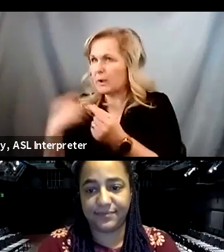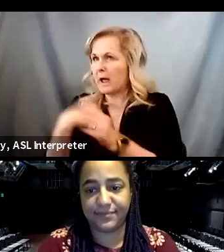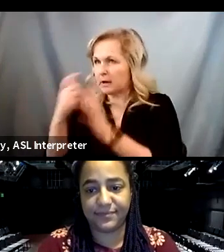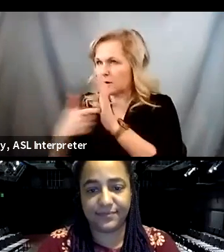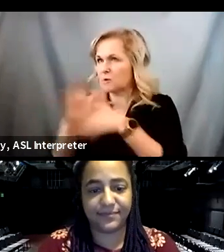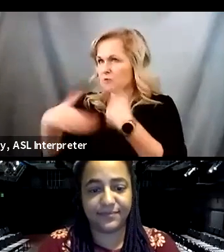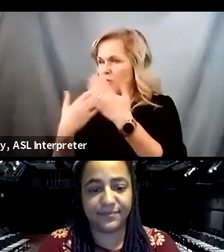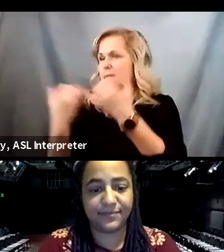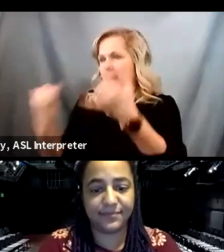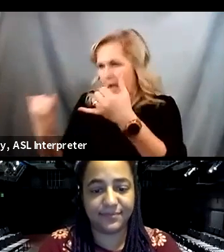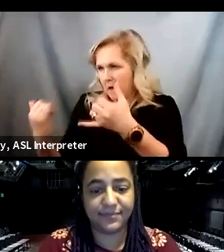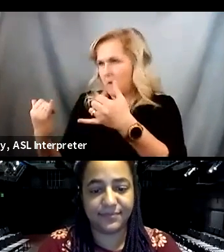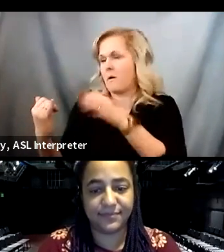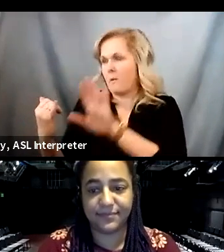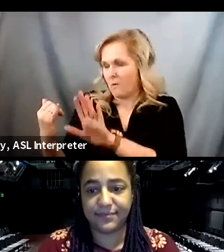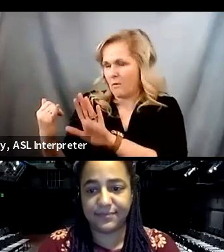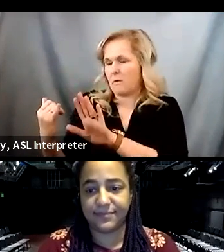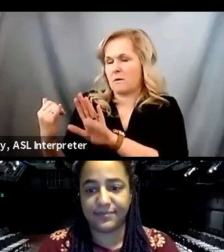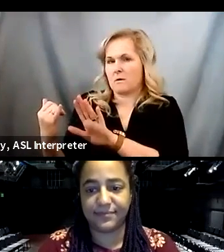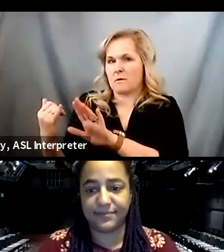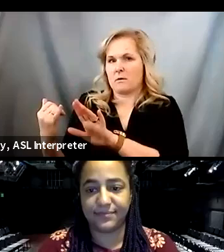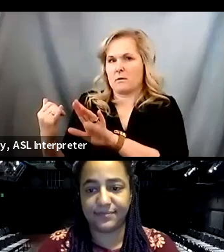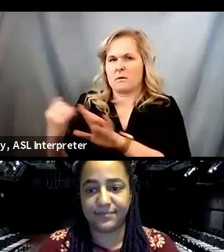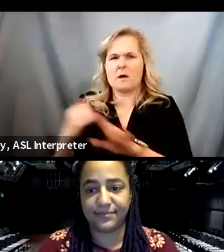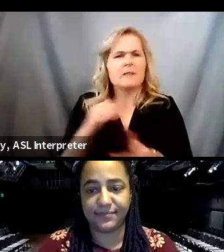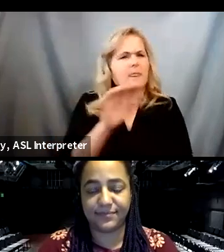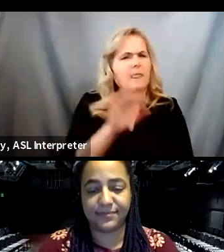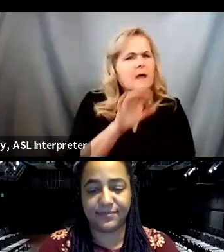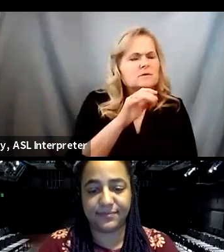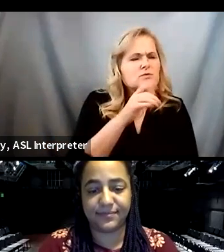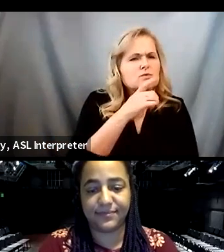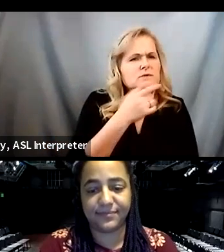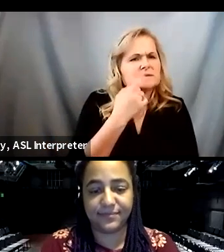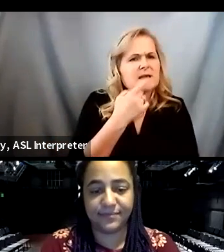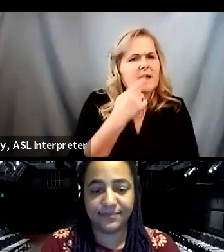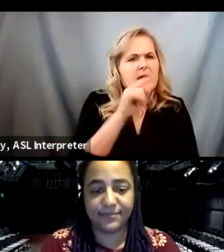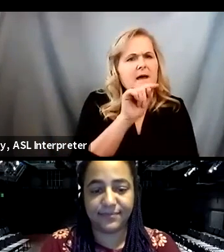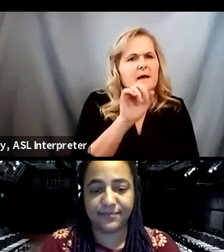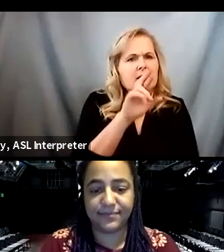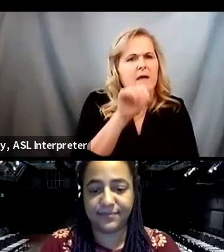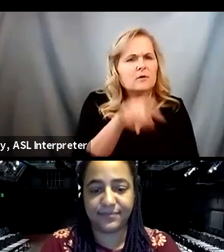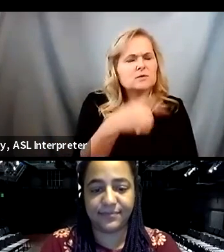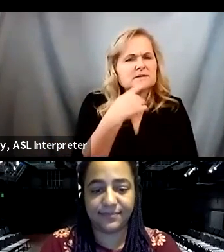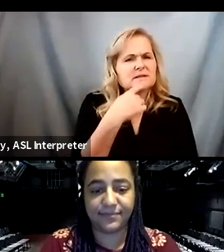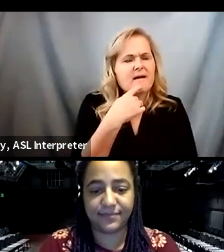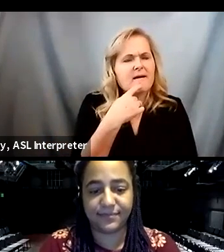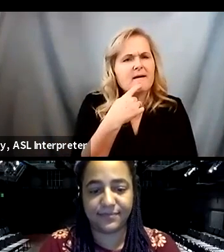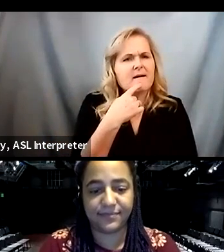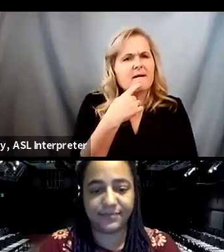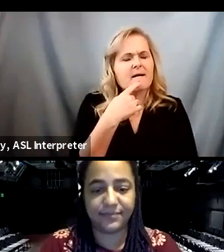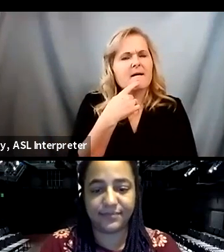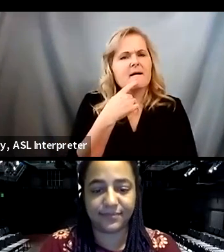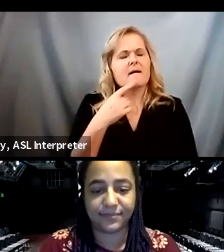now as, was it Tara, was it you saying this, which, you know,